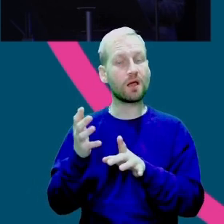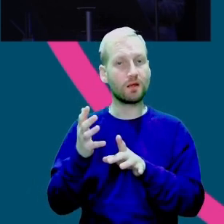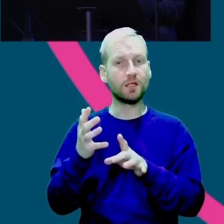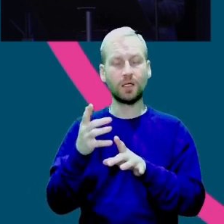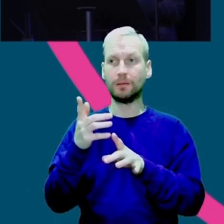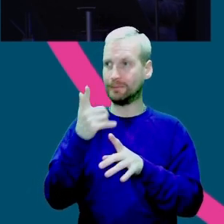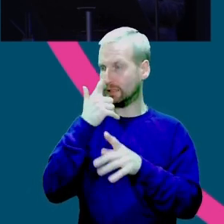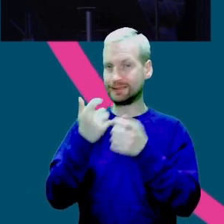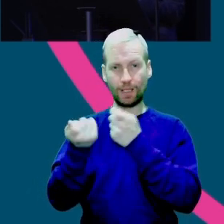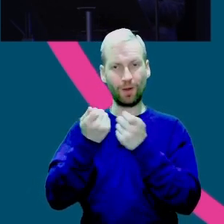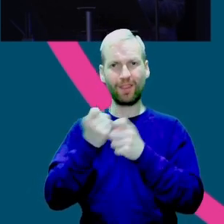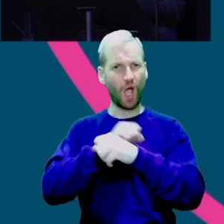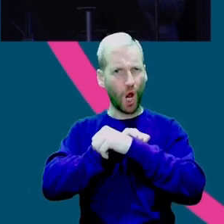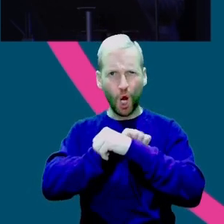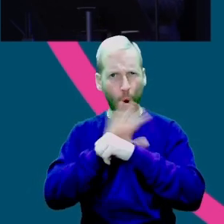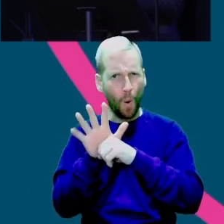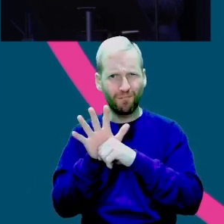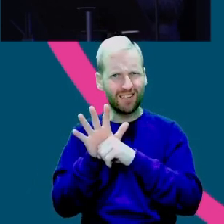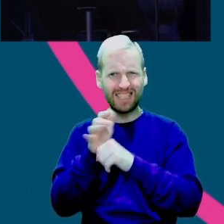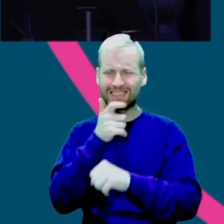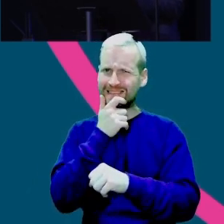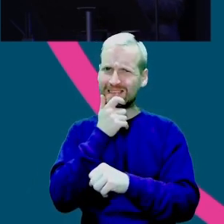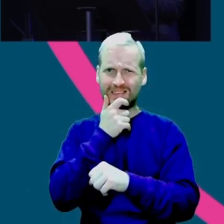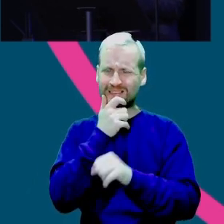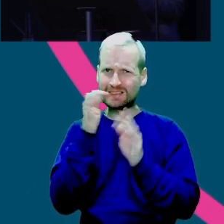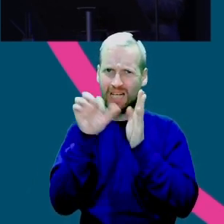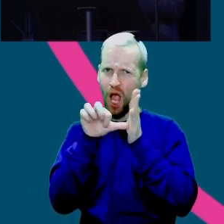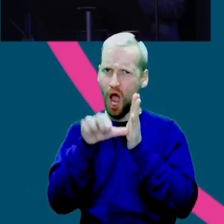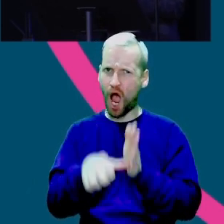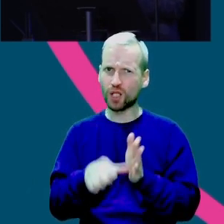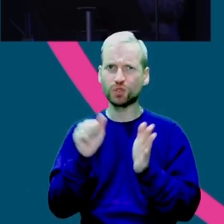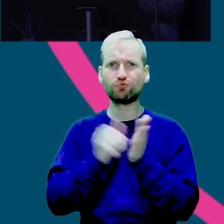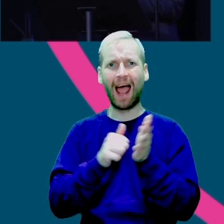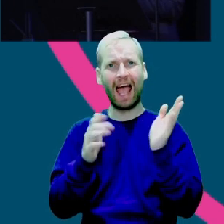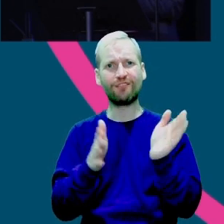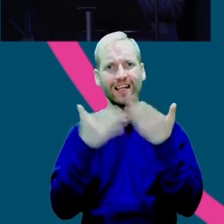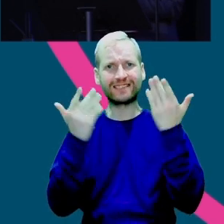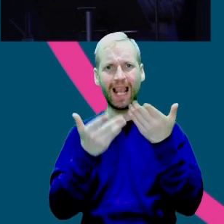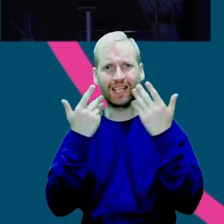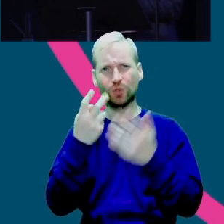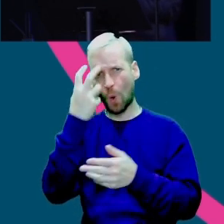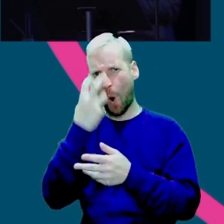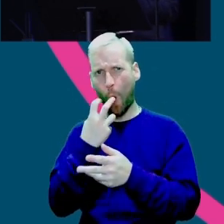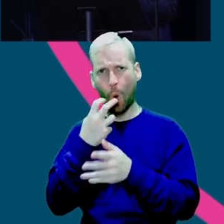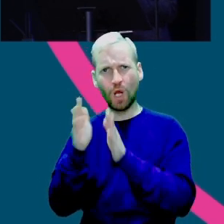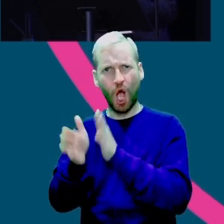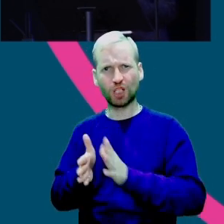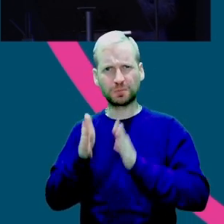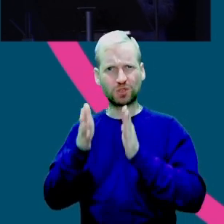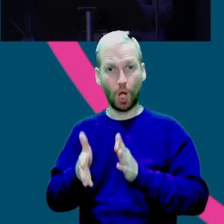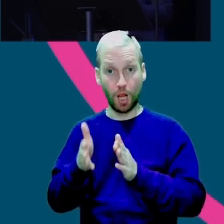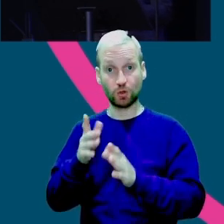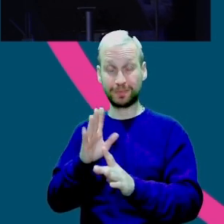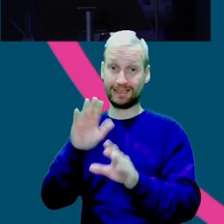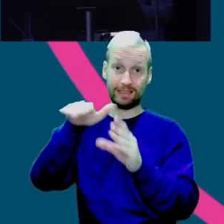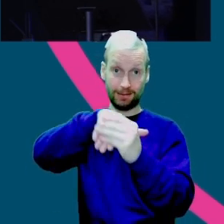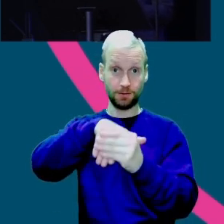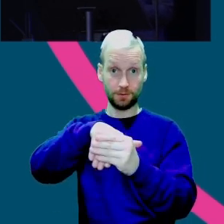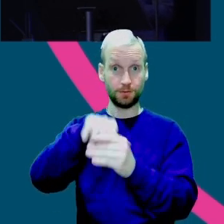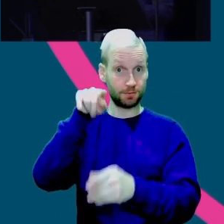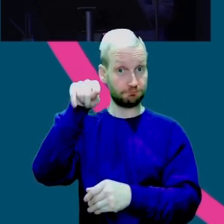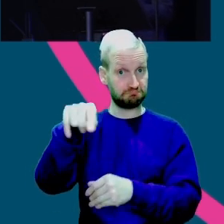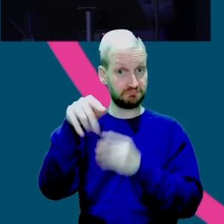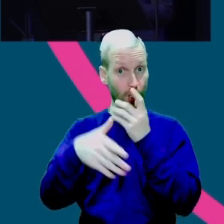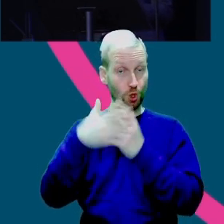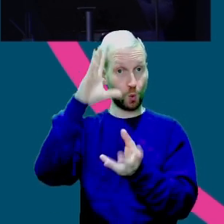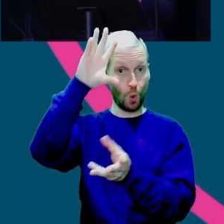couldn't put the correct, it was hard to put the right ventilation into an old style hospital, so we put that into